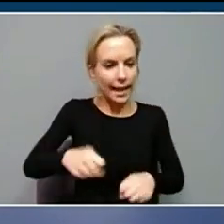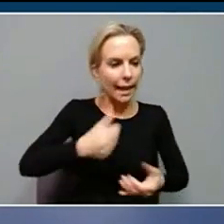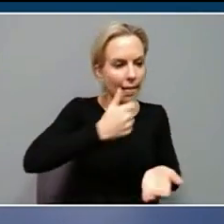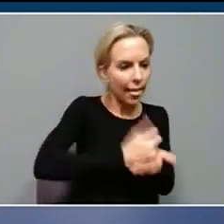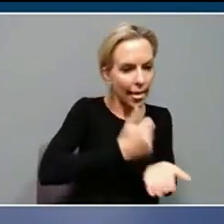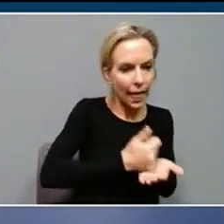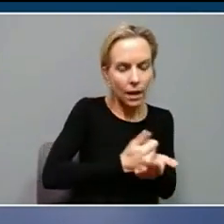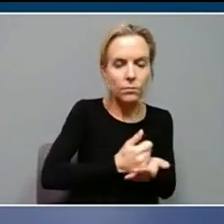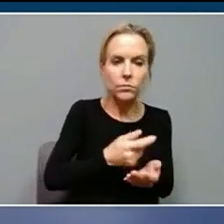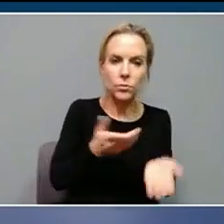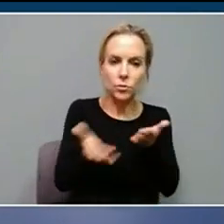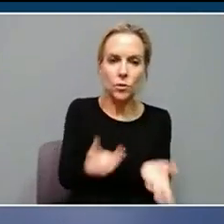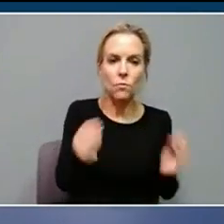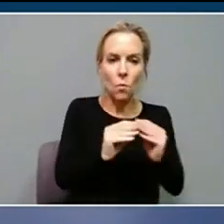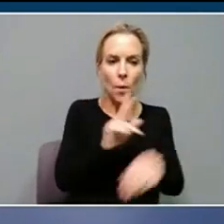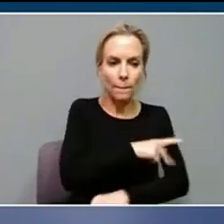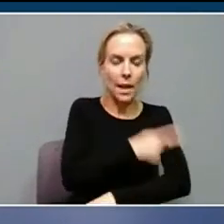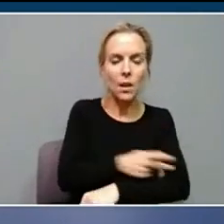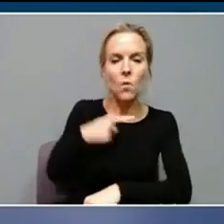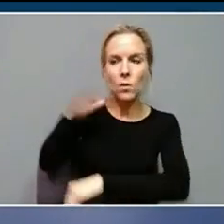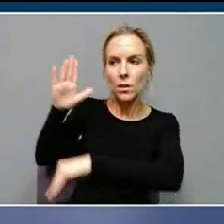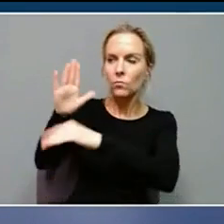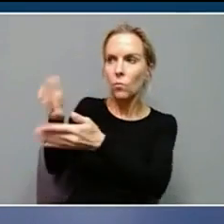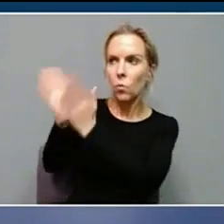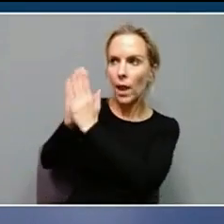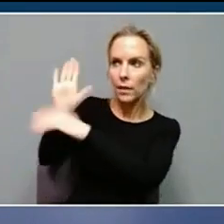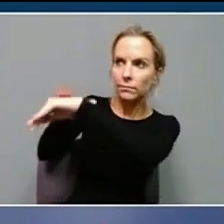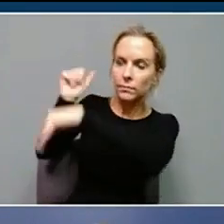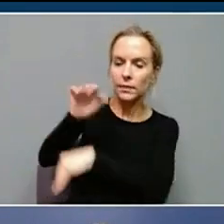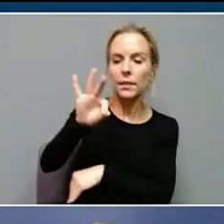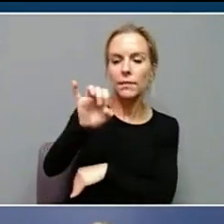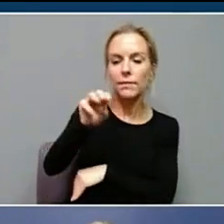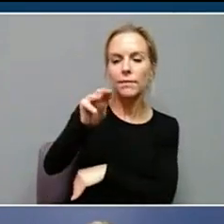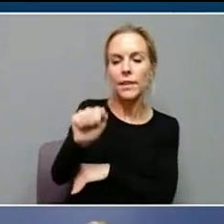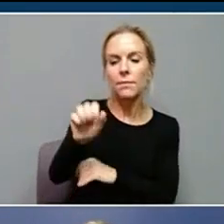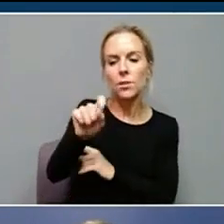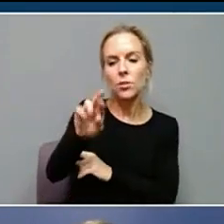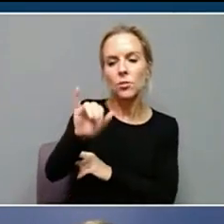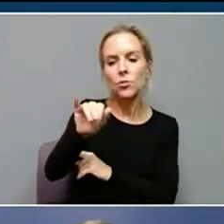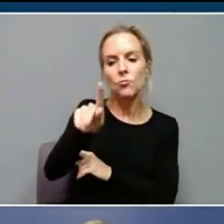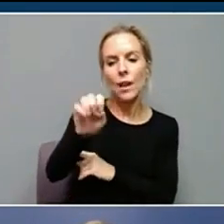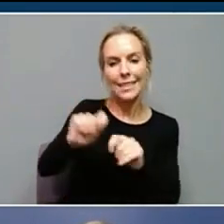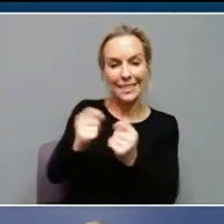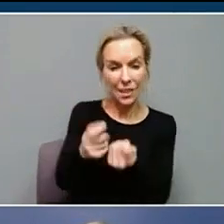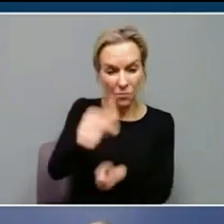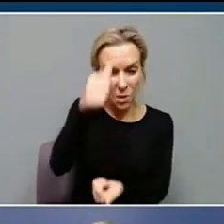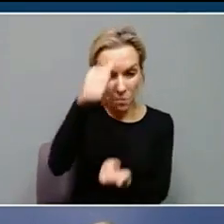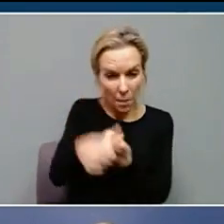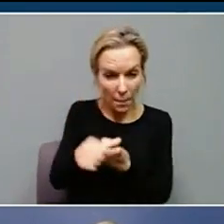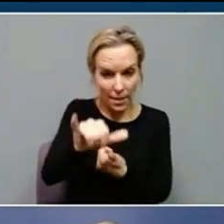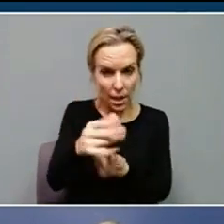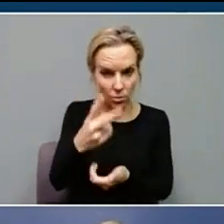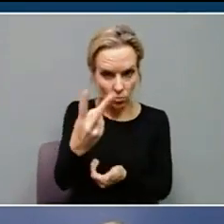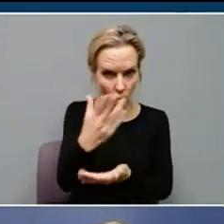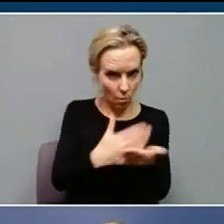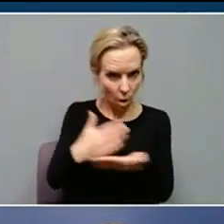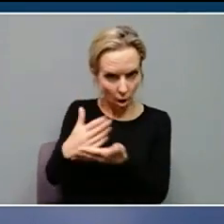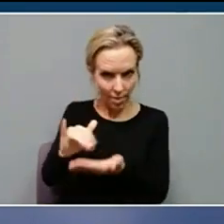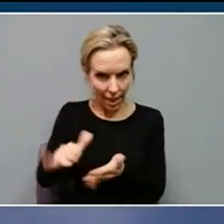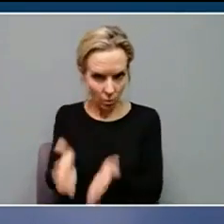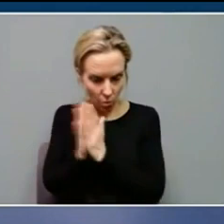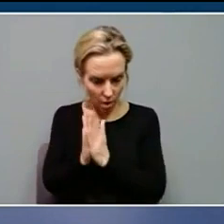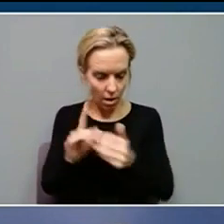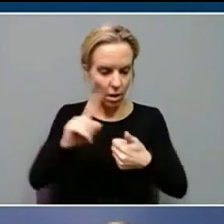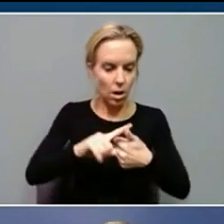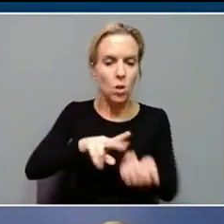boards. We've requested FEMA strike teams for understaffed hospitals. Remember, there were 2 parts of that request. Number 1, nurse strike